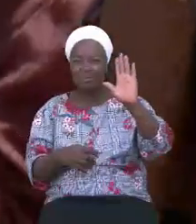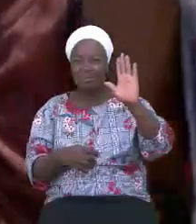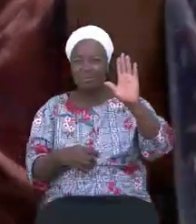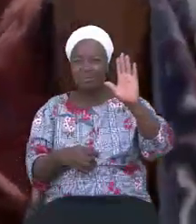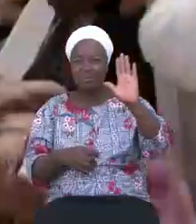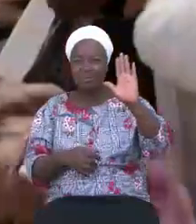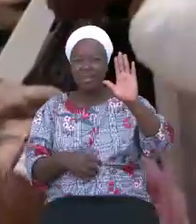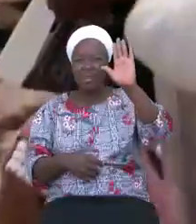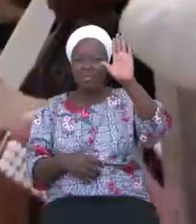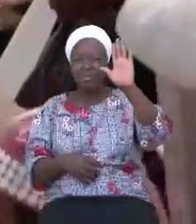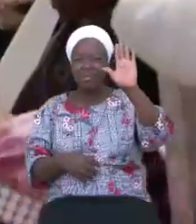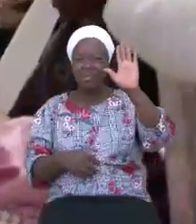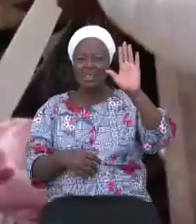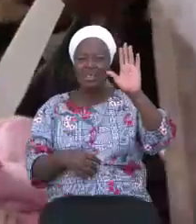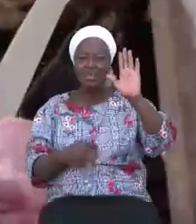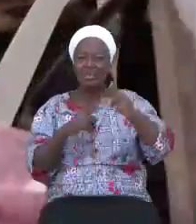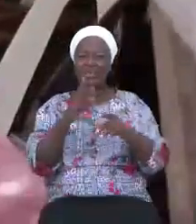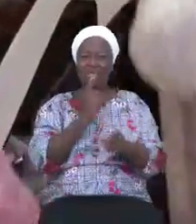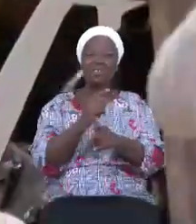Raising up the hand is not enough. Where are you?